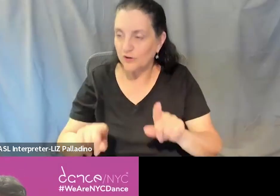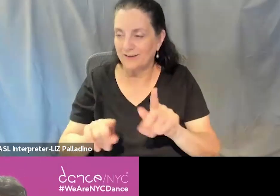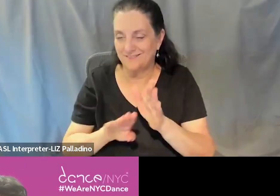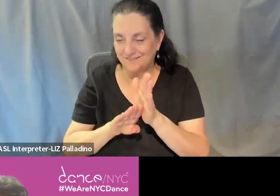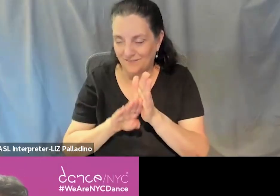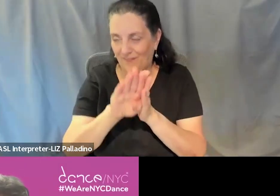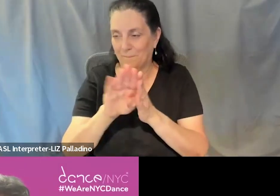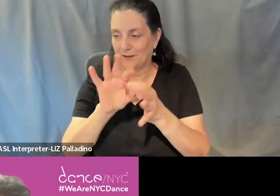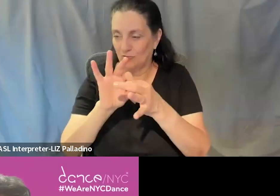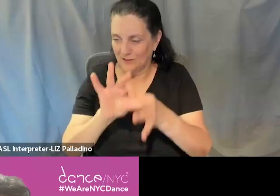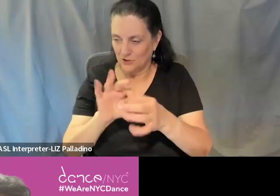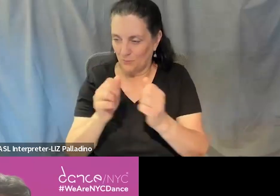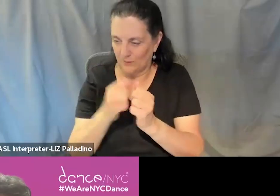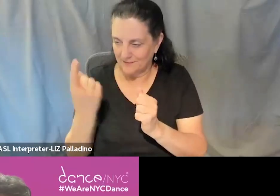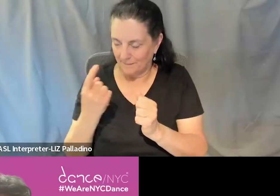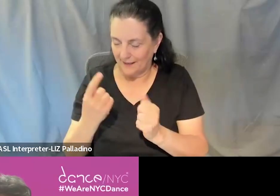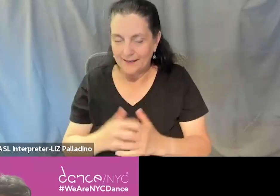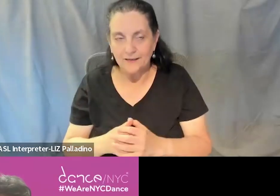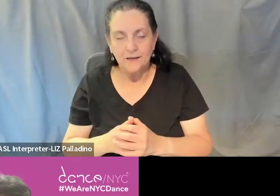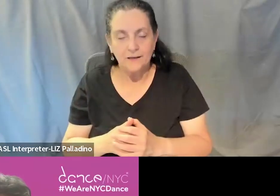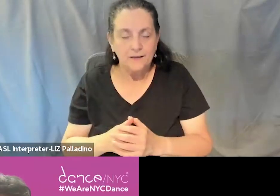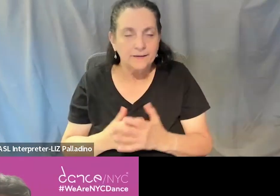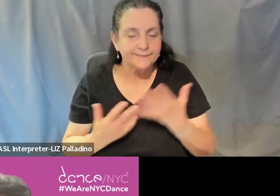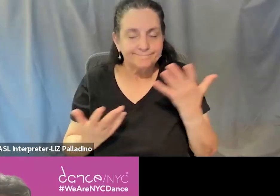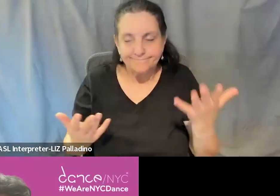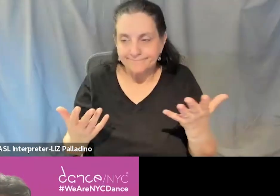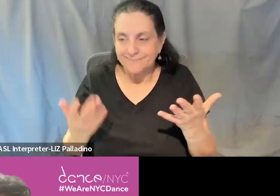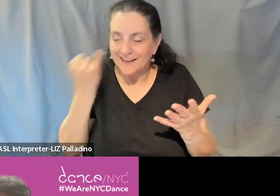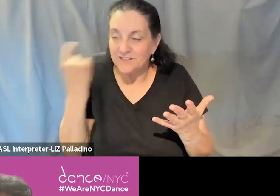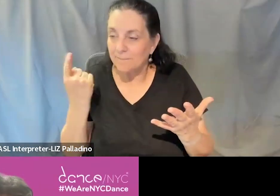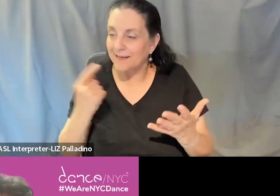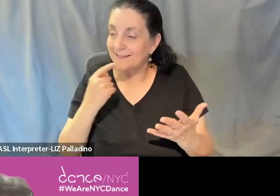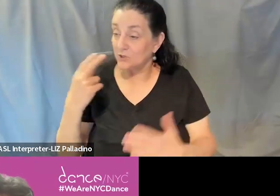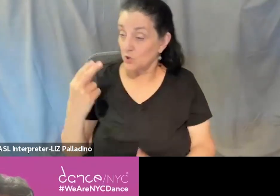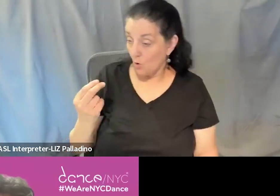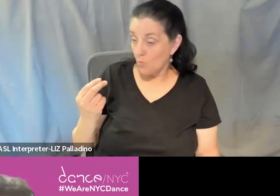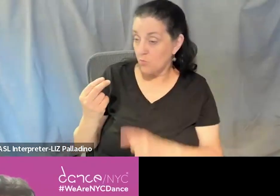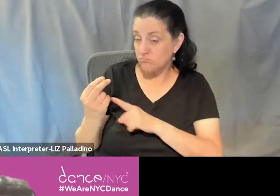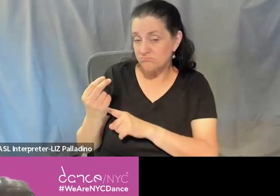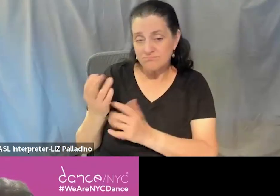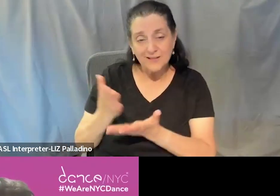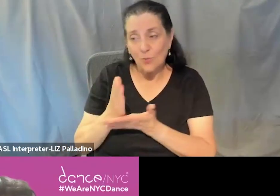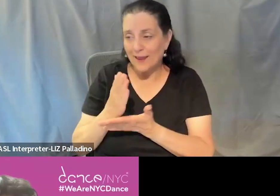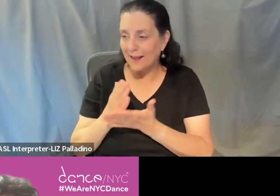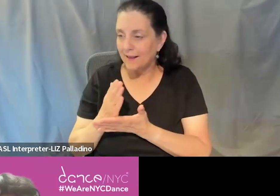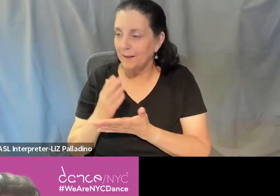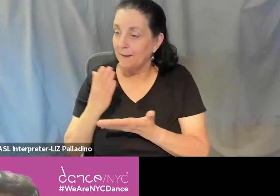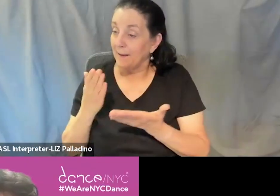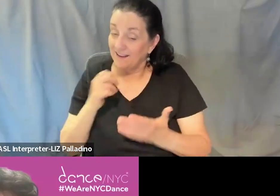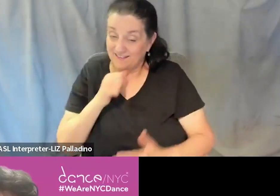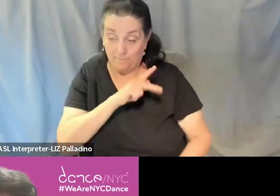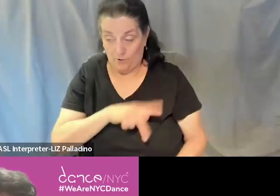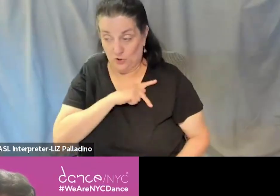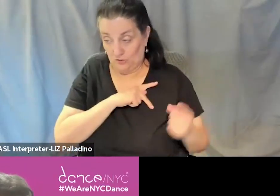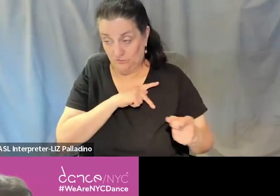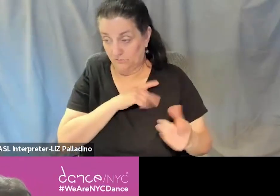and connecting, a no is okay, right? Everyone, a no is maybe it's not personal. They have other